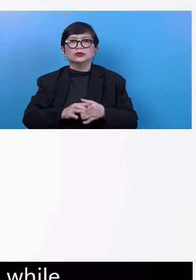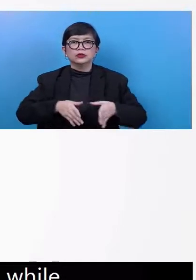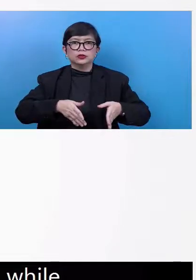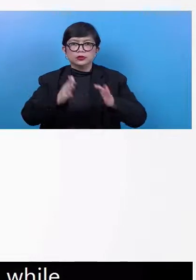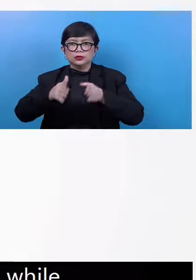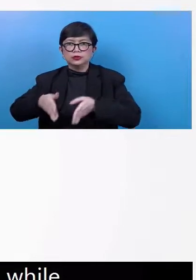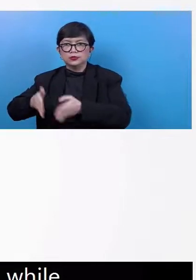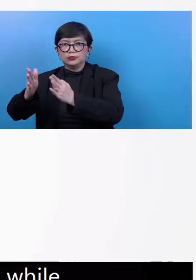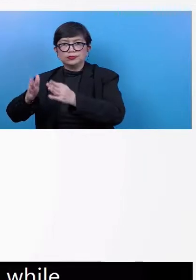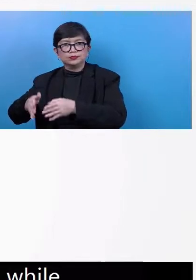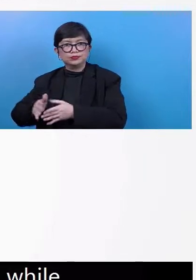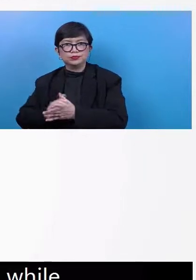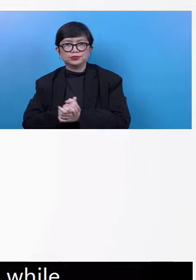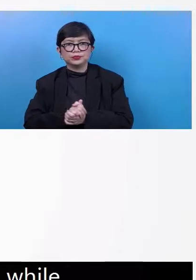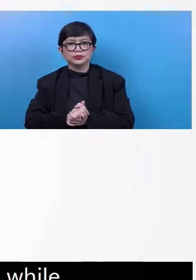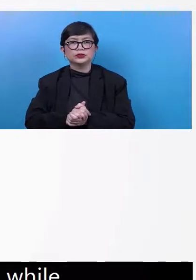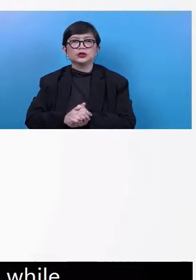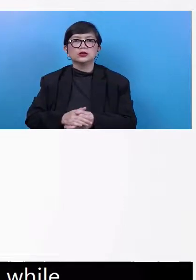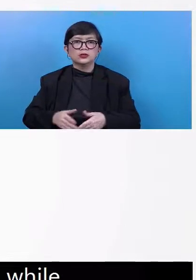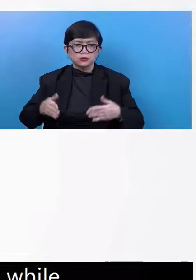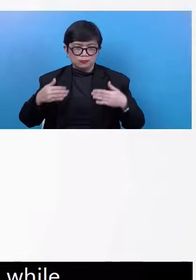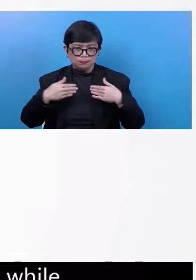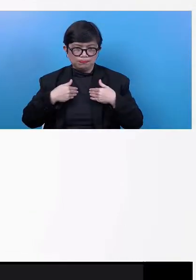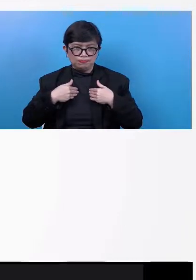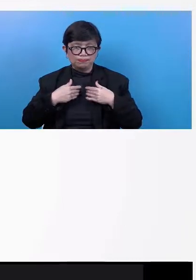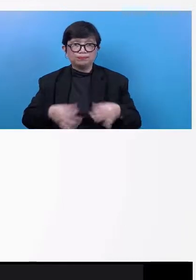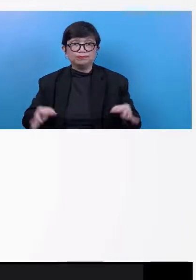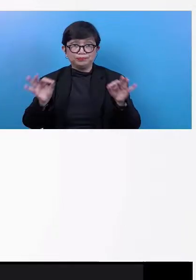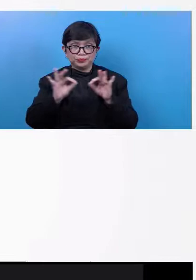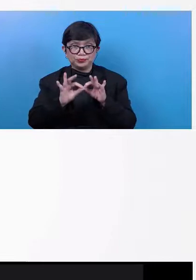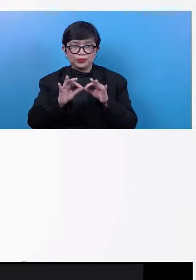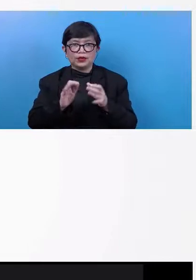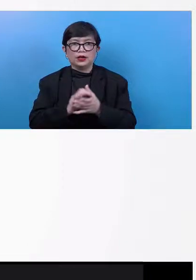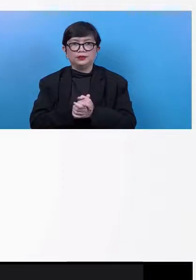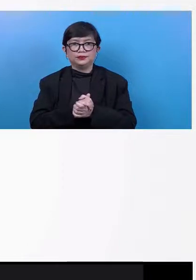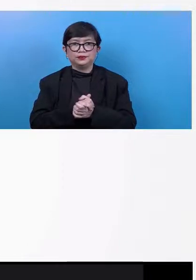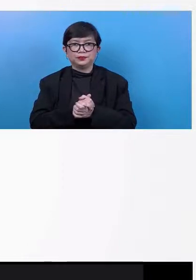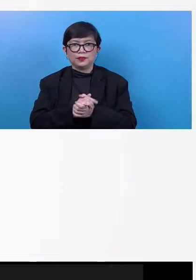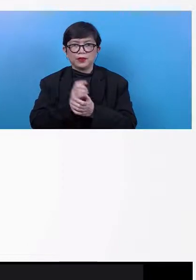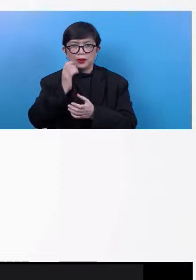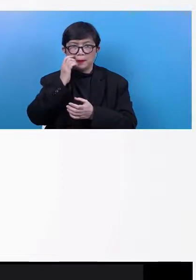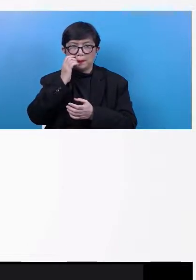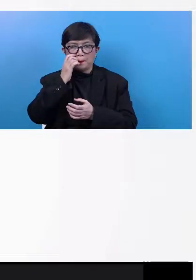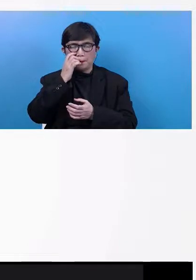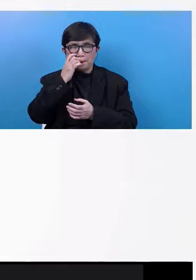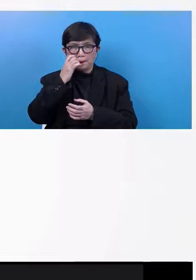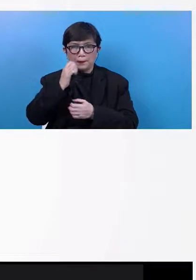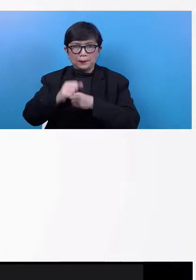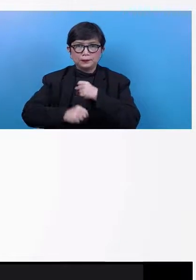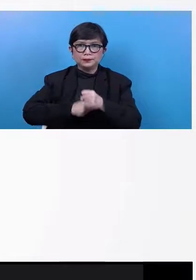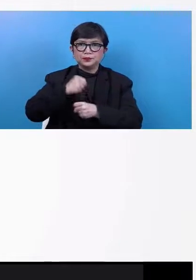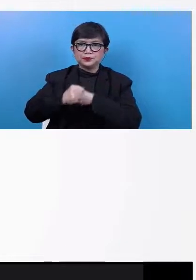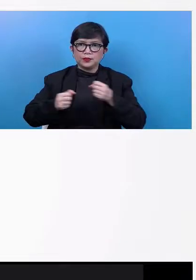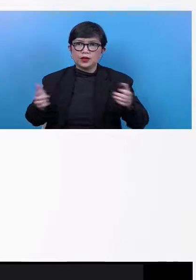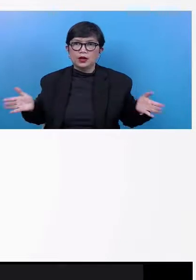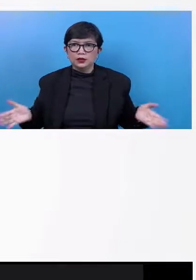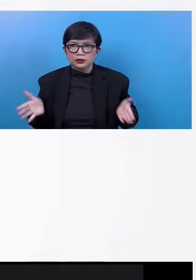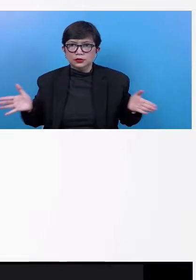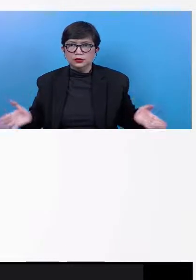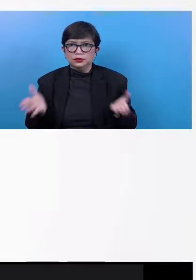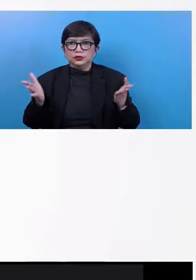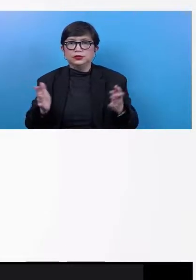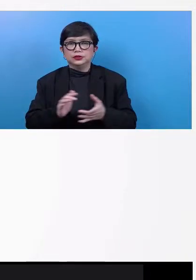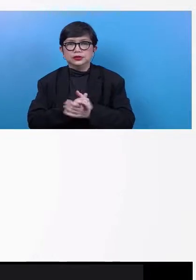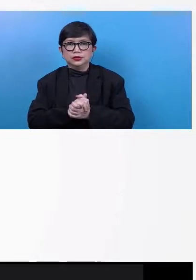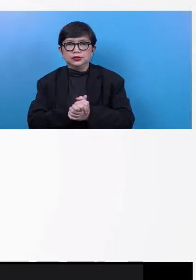in its nascency. And in order to drive things forward with this field of stress testing, we've had to